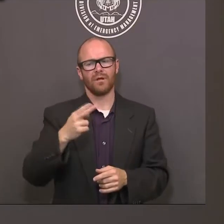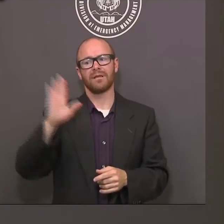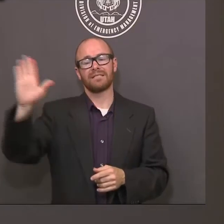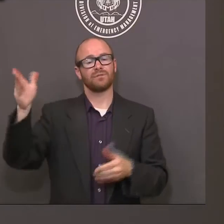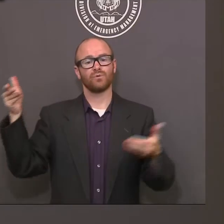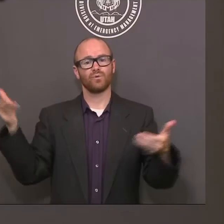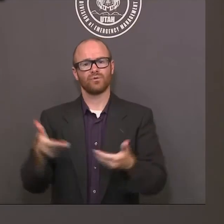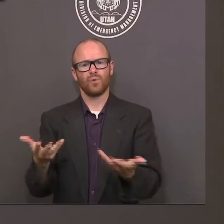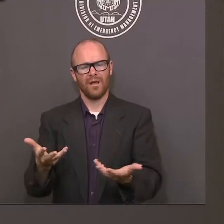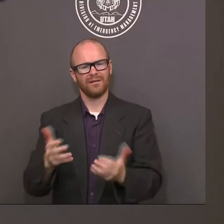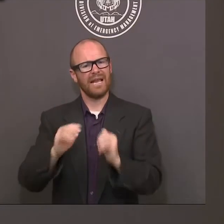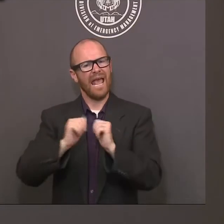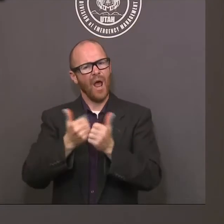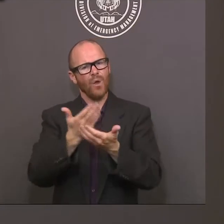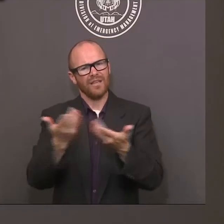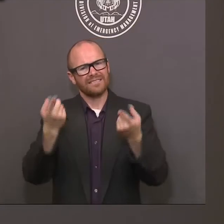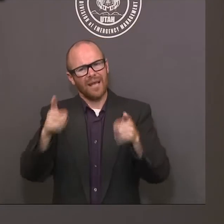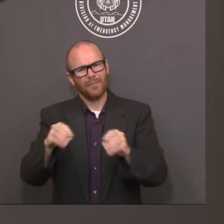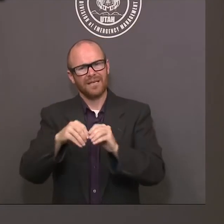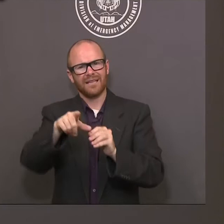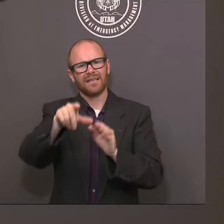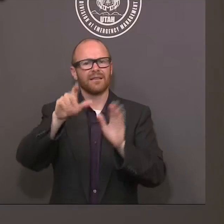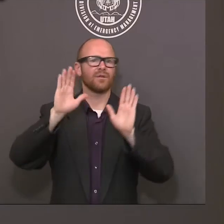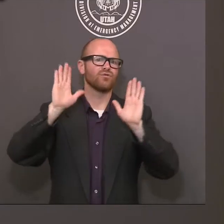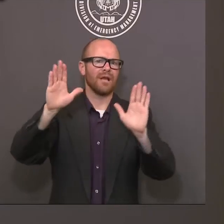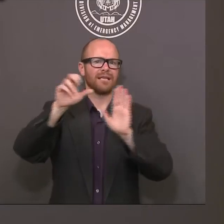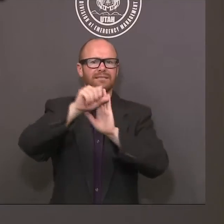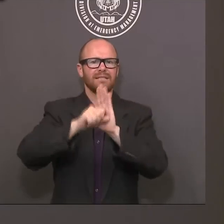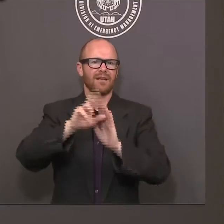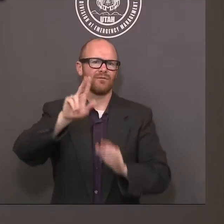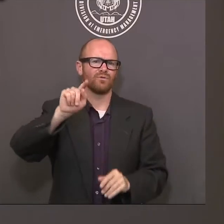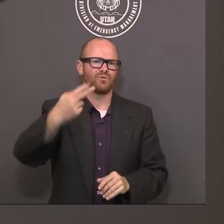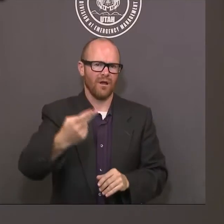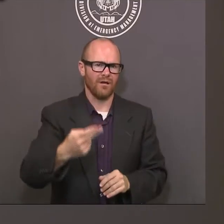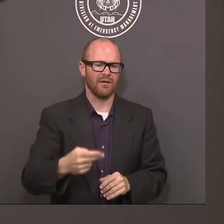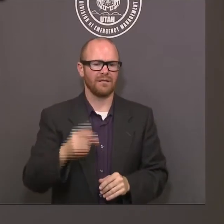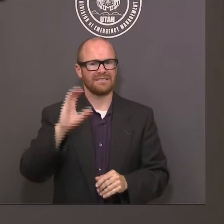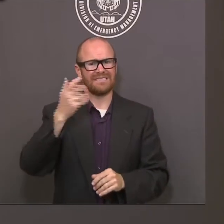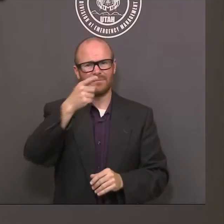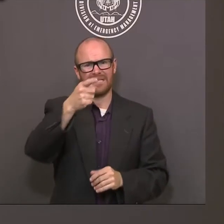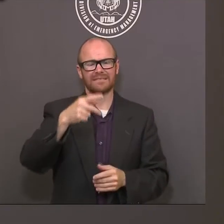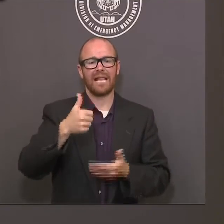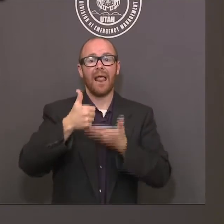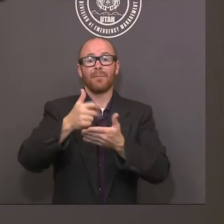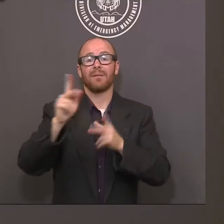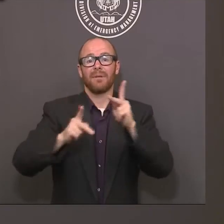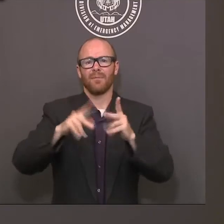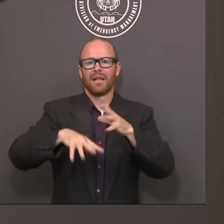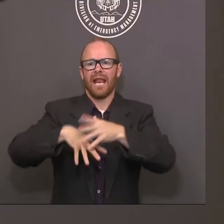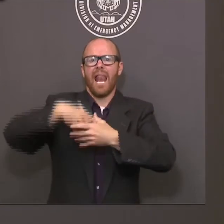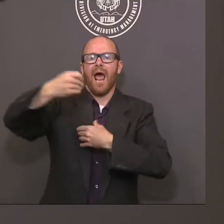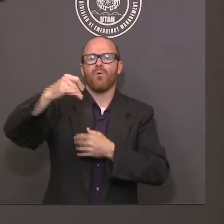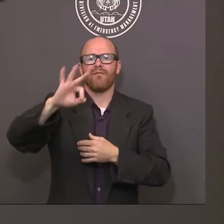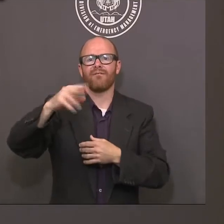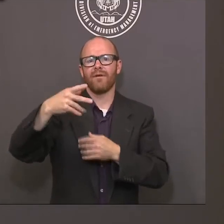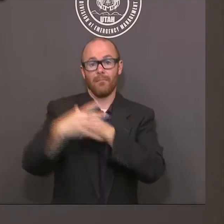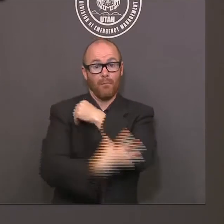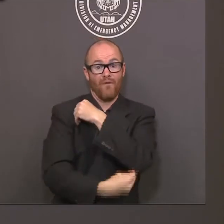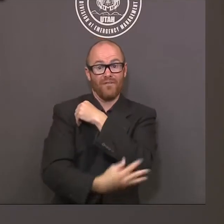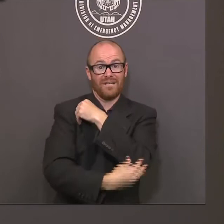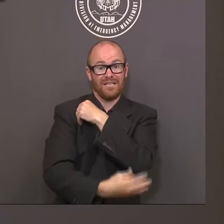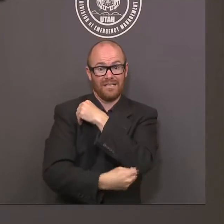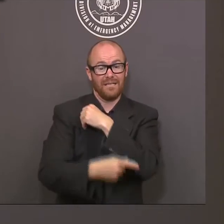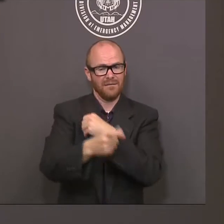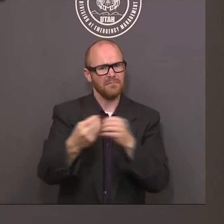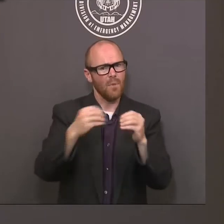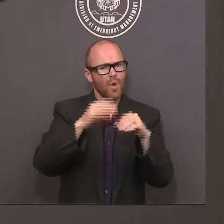me was, how are things going in the great state of Utah? Which state has lifted more people out of poverty per capita than any state